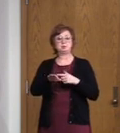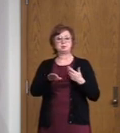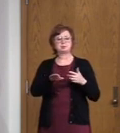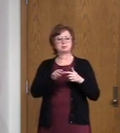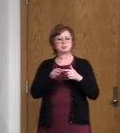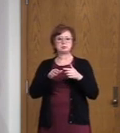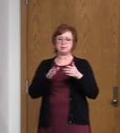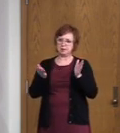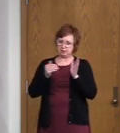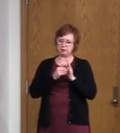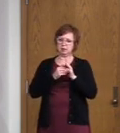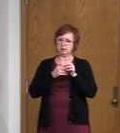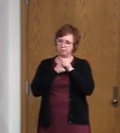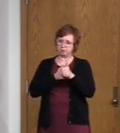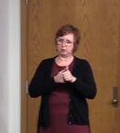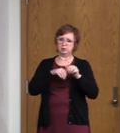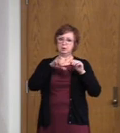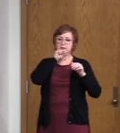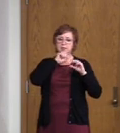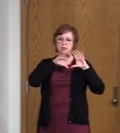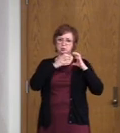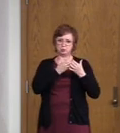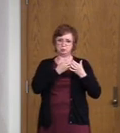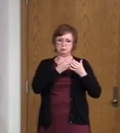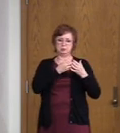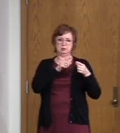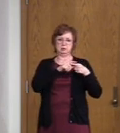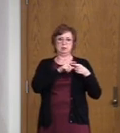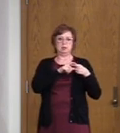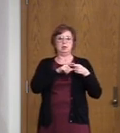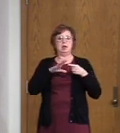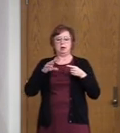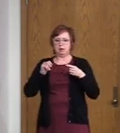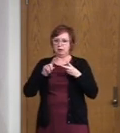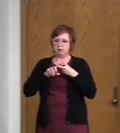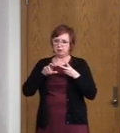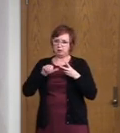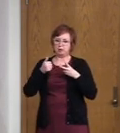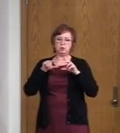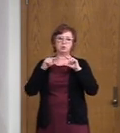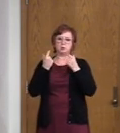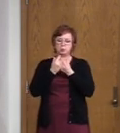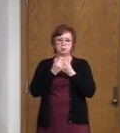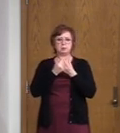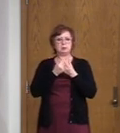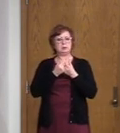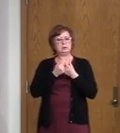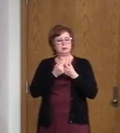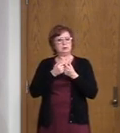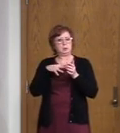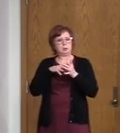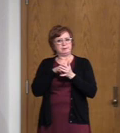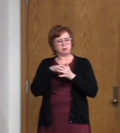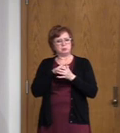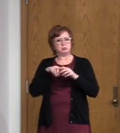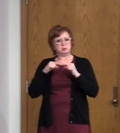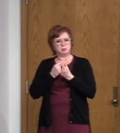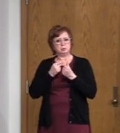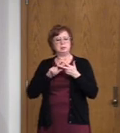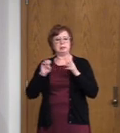will be age, as well as the minister has pointed out, extremely vulnerable individuals and those in emergency shelters and group